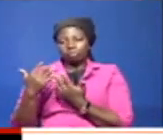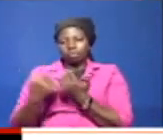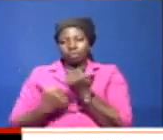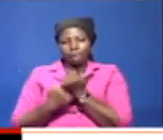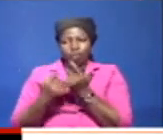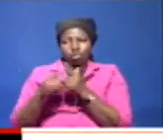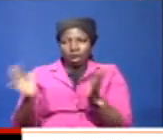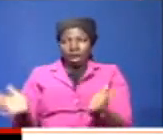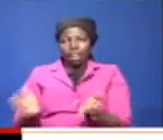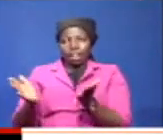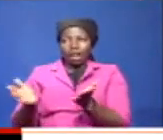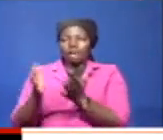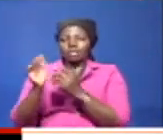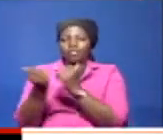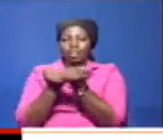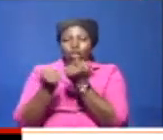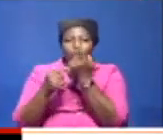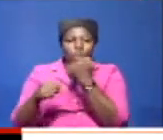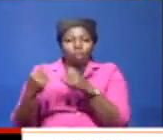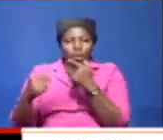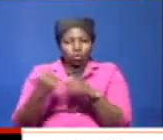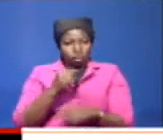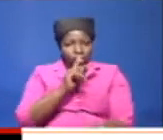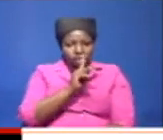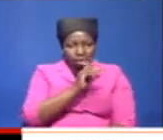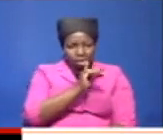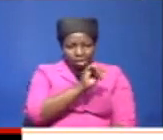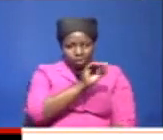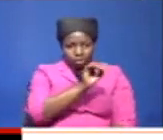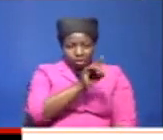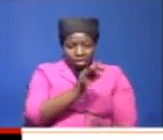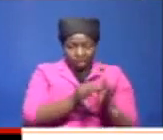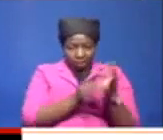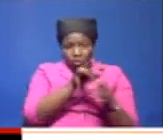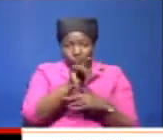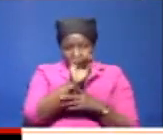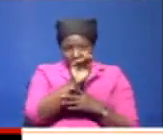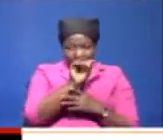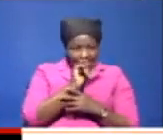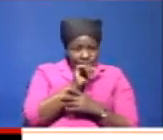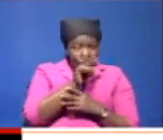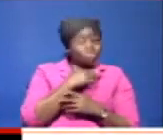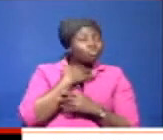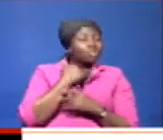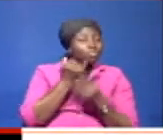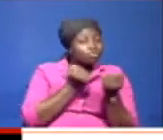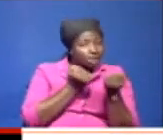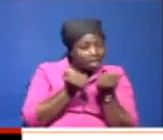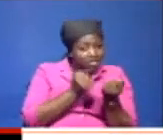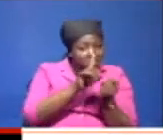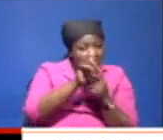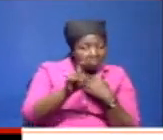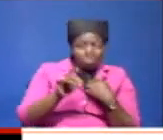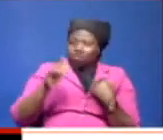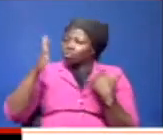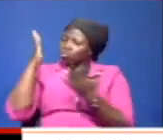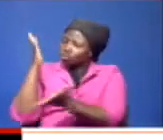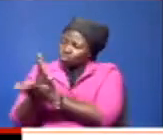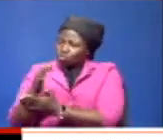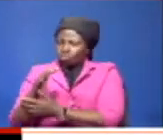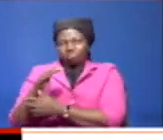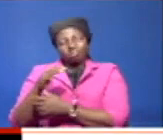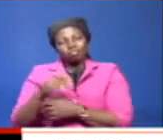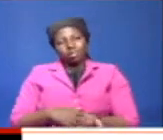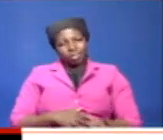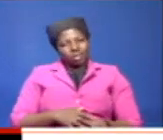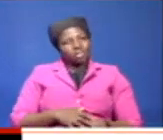Kigo, if you were to be asked, would you want to drive? Oh, most definitely. That entire 1,400,